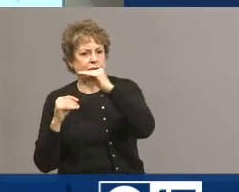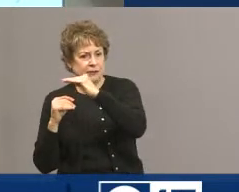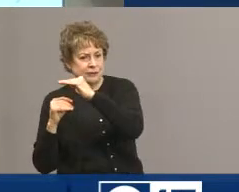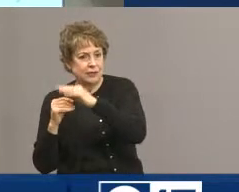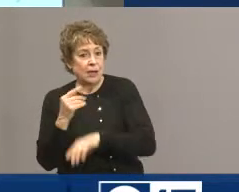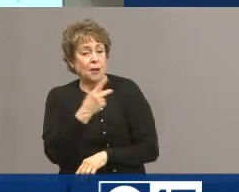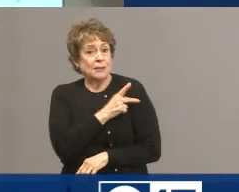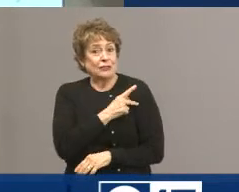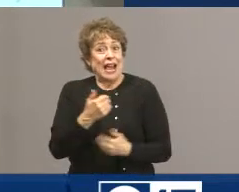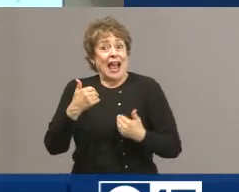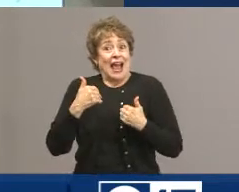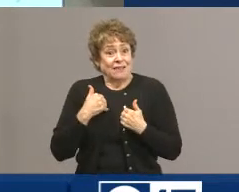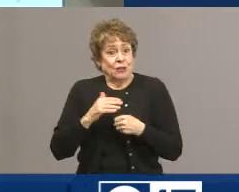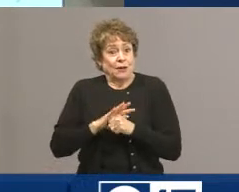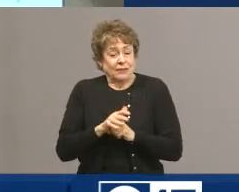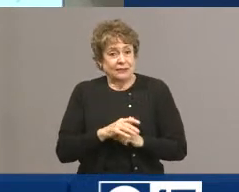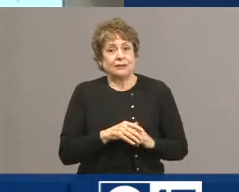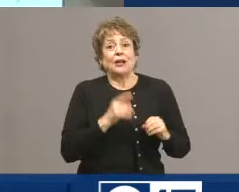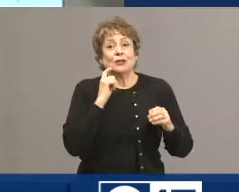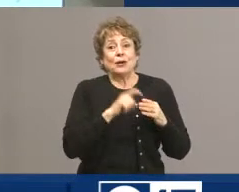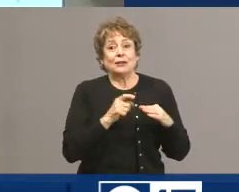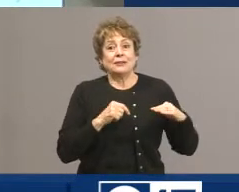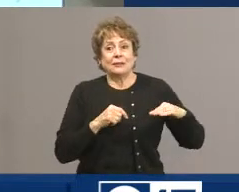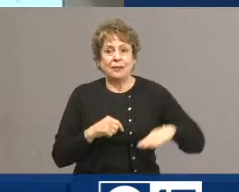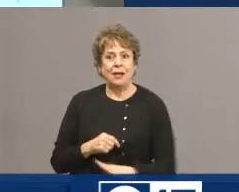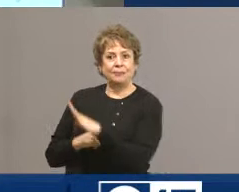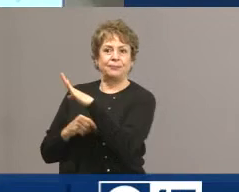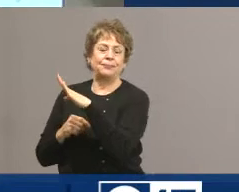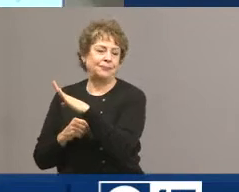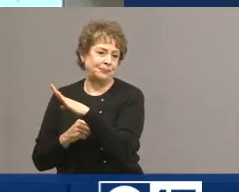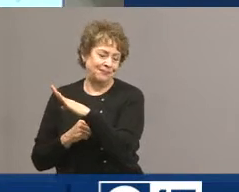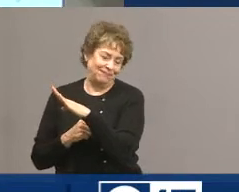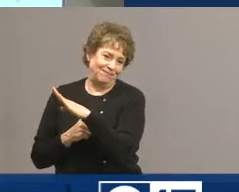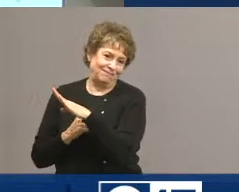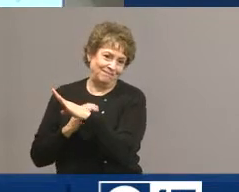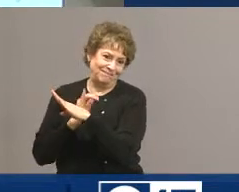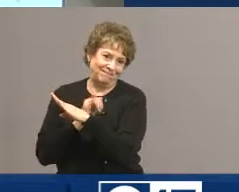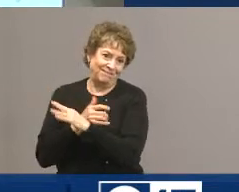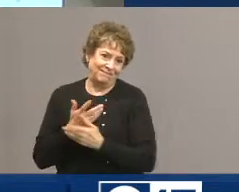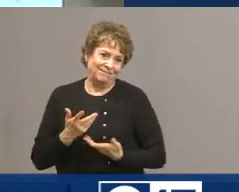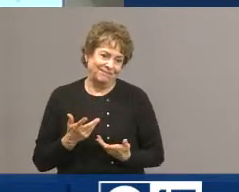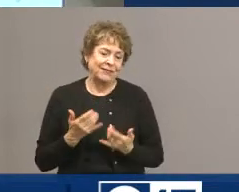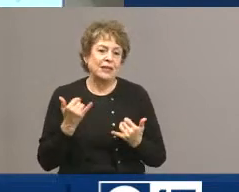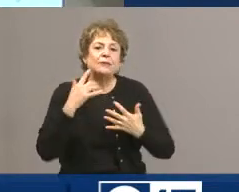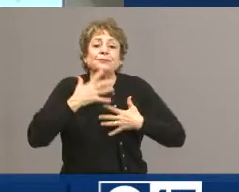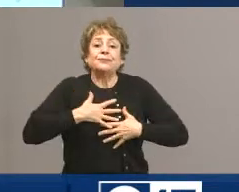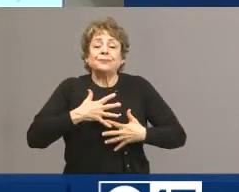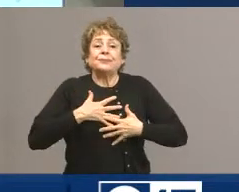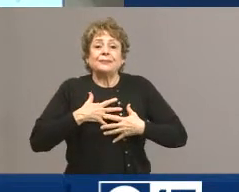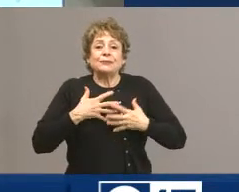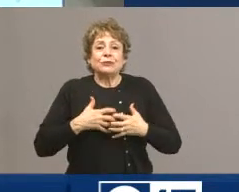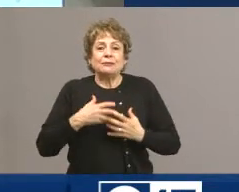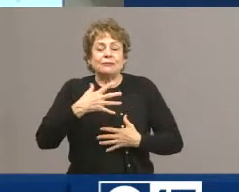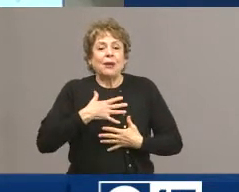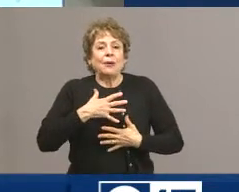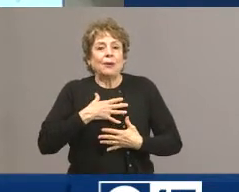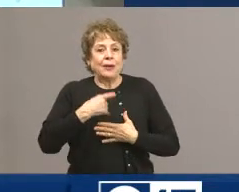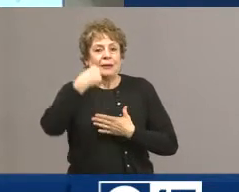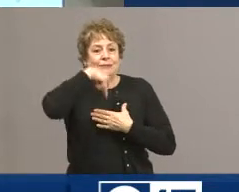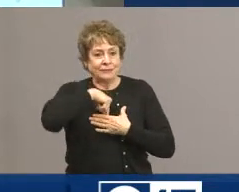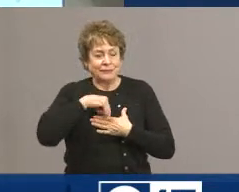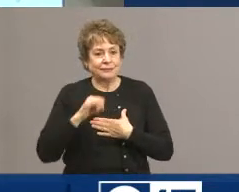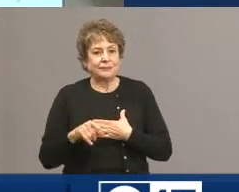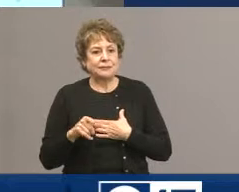Ventilators, we've got a lot of availability on ventilators. Although we do have an increase in terms of COVID-19